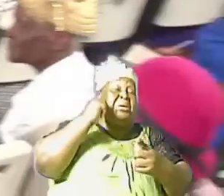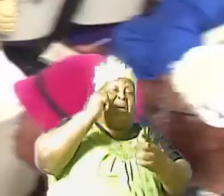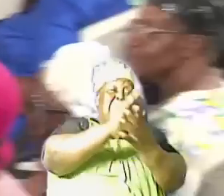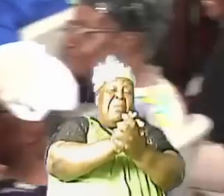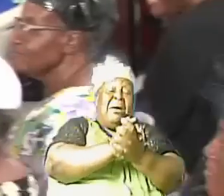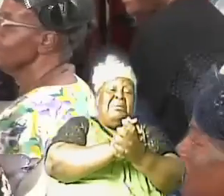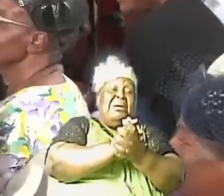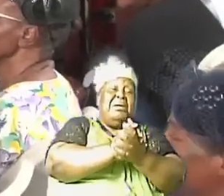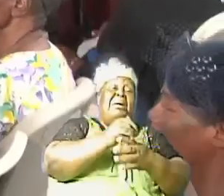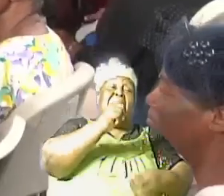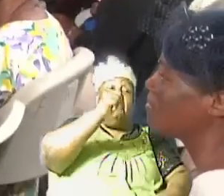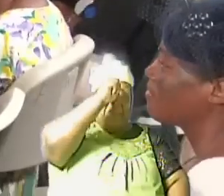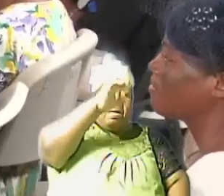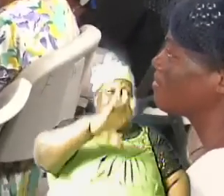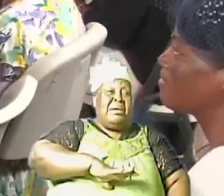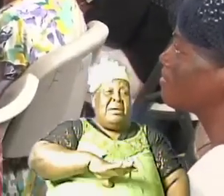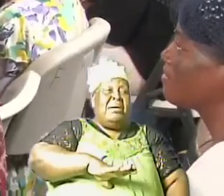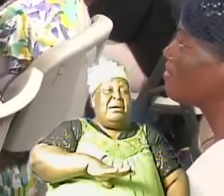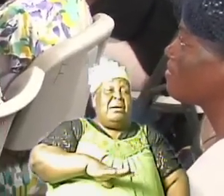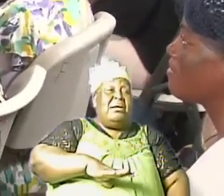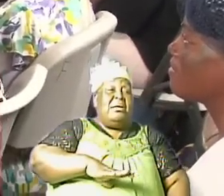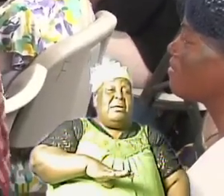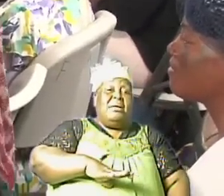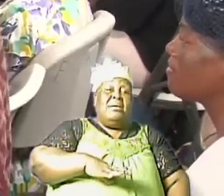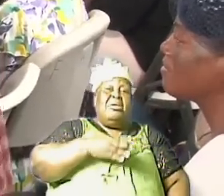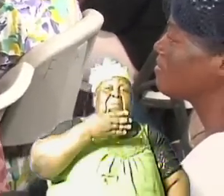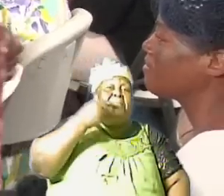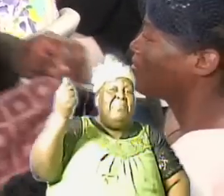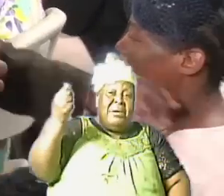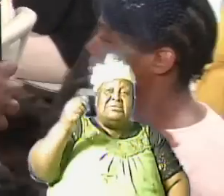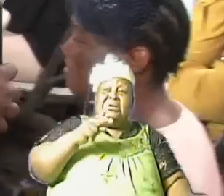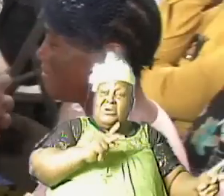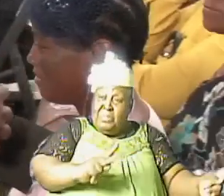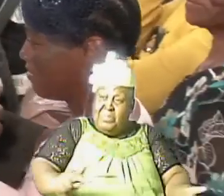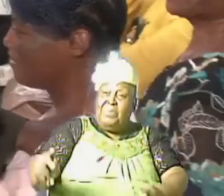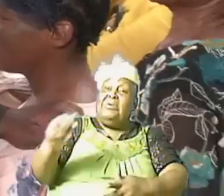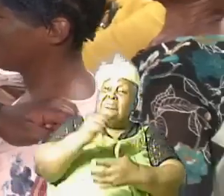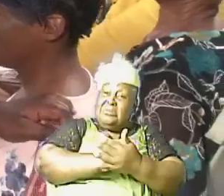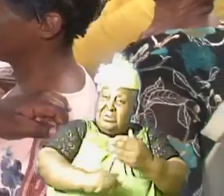when you marry a gentleman, you better prepare to bear some cross.